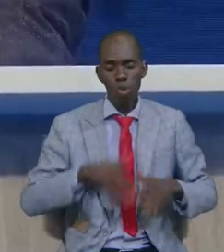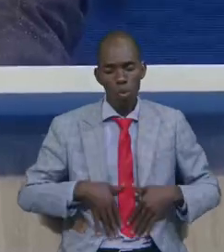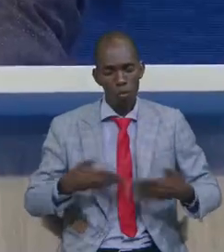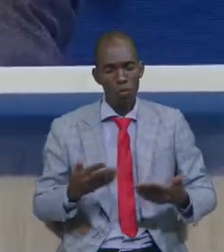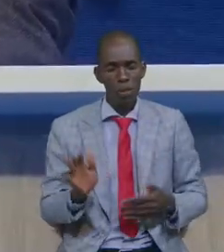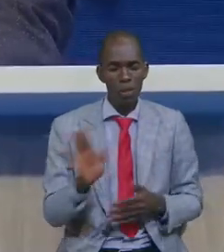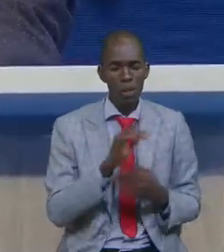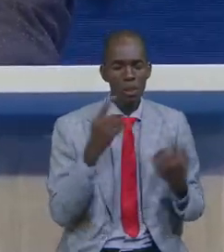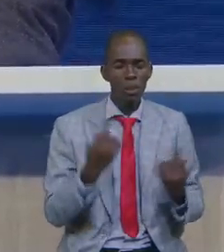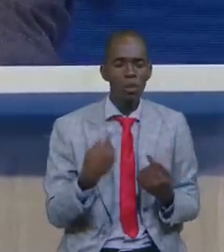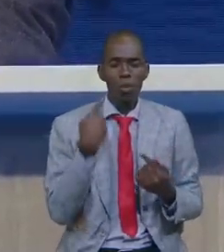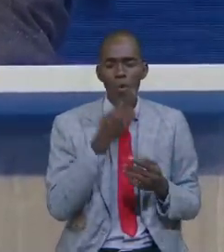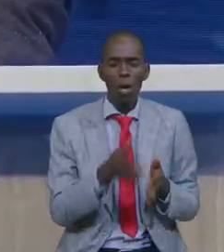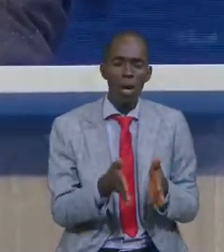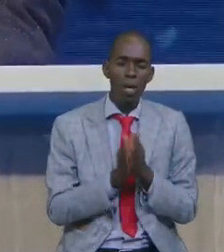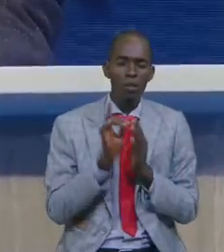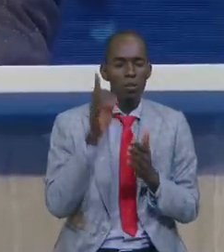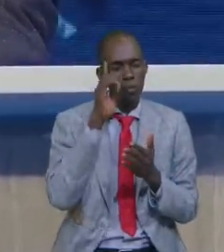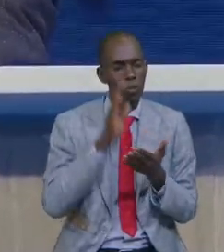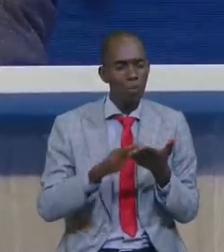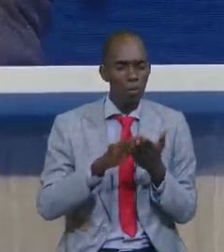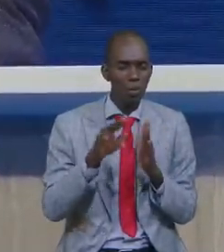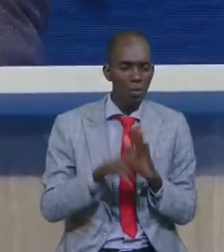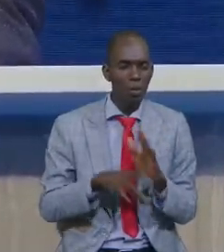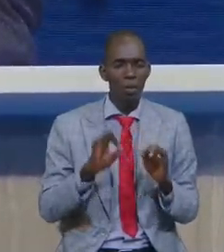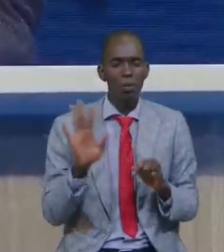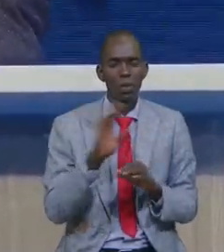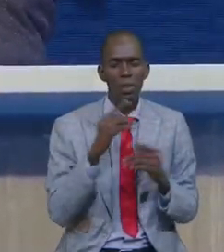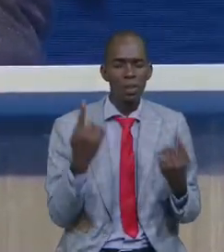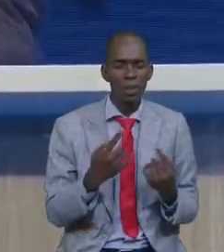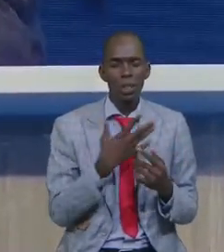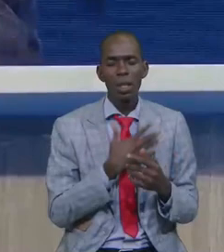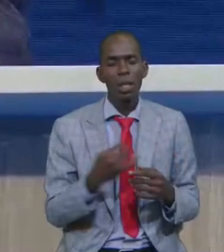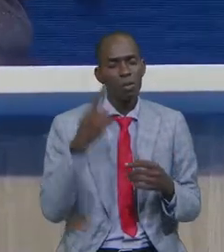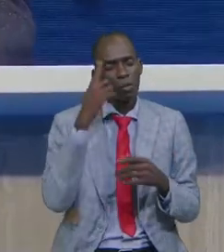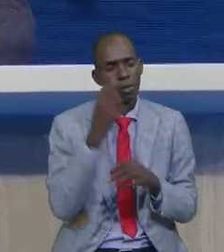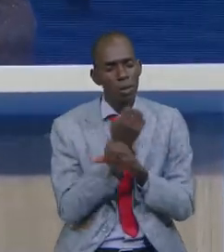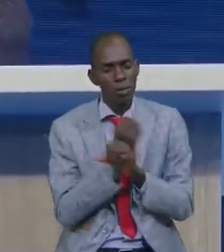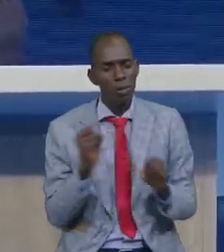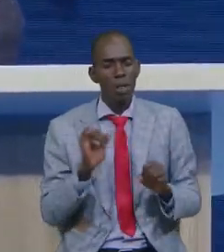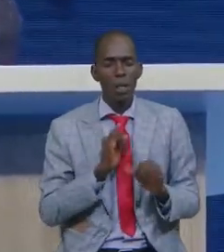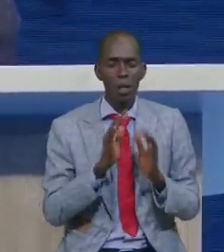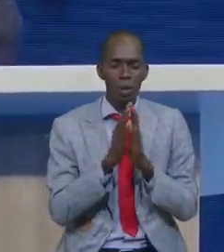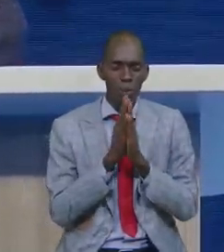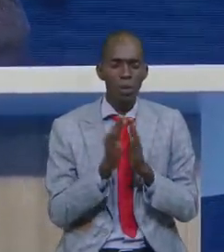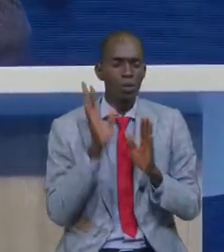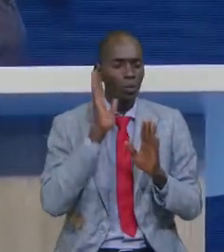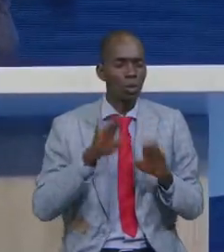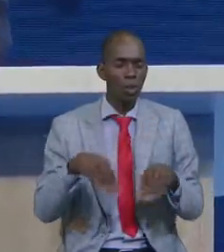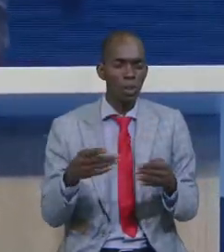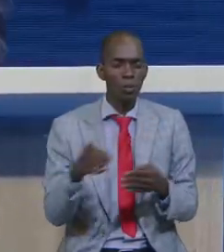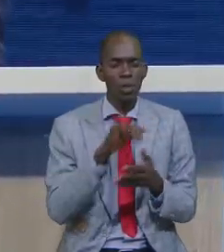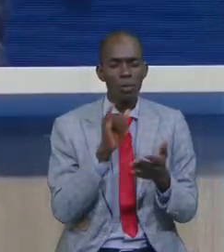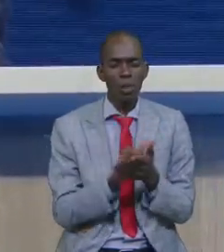the blotting out of the sins and the cleansing and the salvation and the freedom. I pray, grant them that